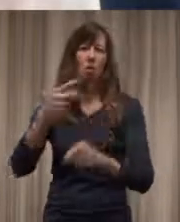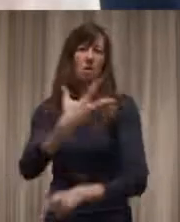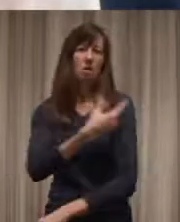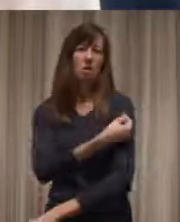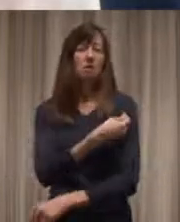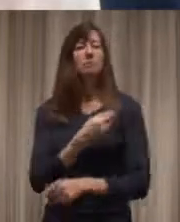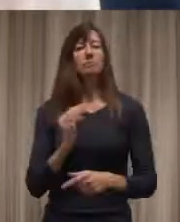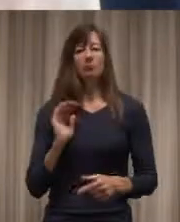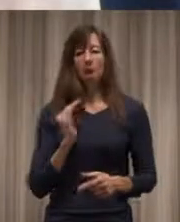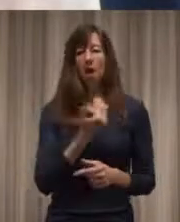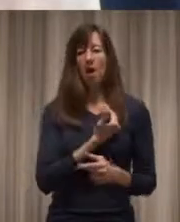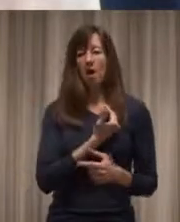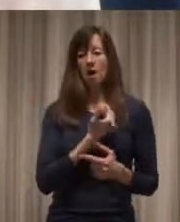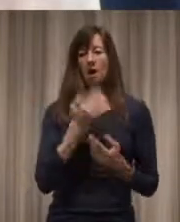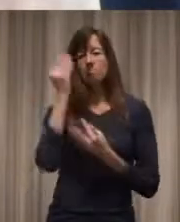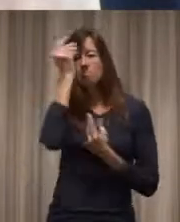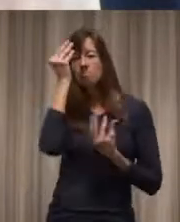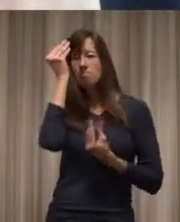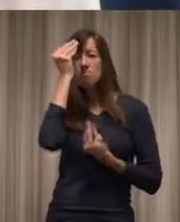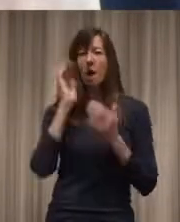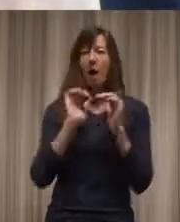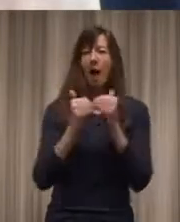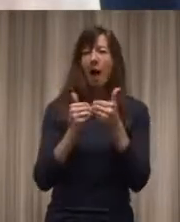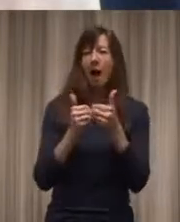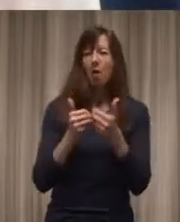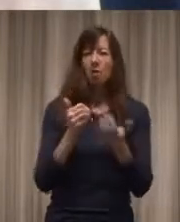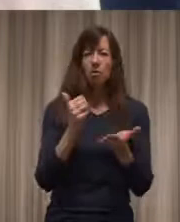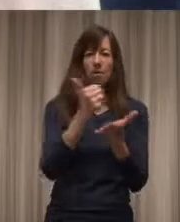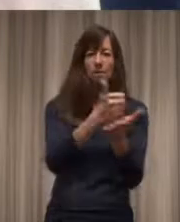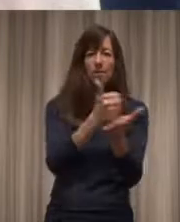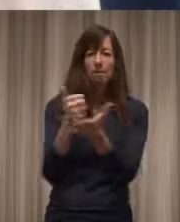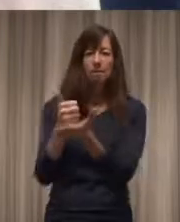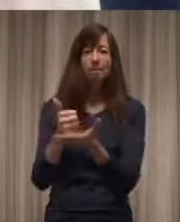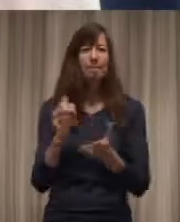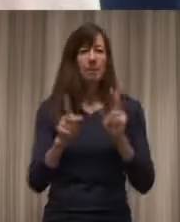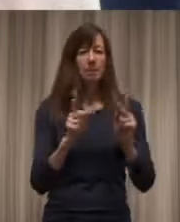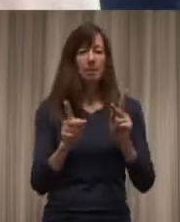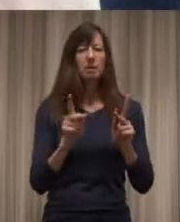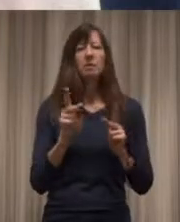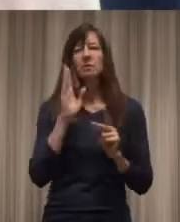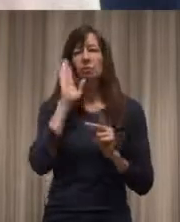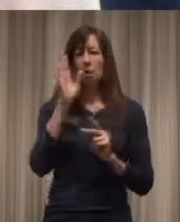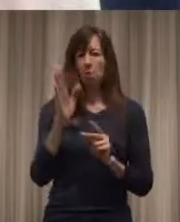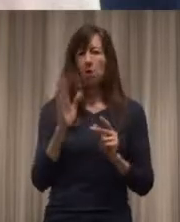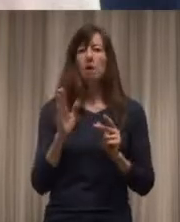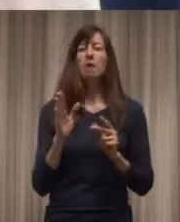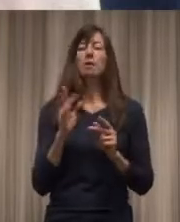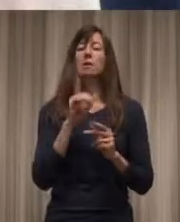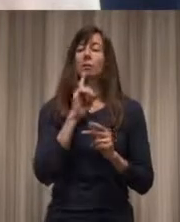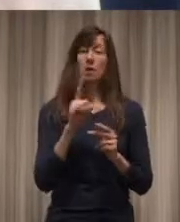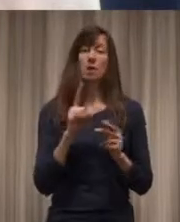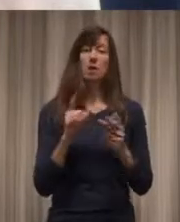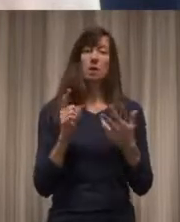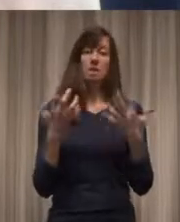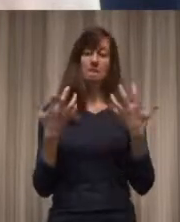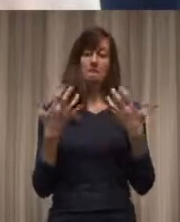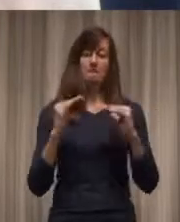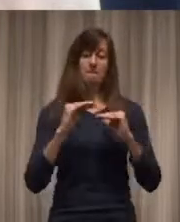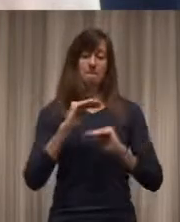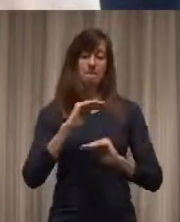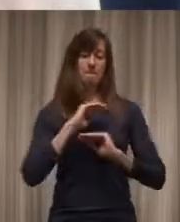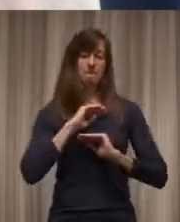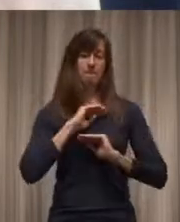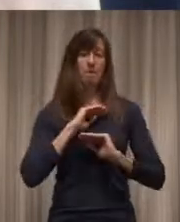plan in Ulster County will meet all of those criteria in terms of speed, in terms of safety, and in terms of